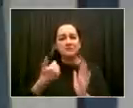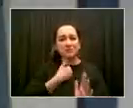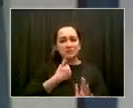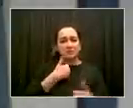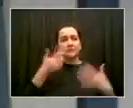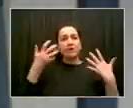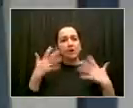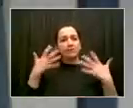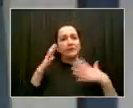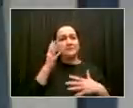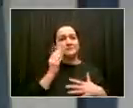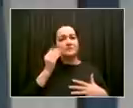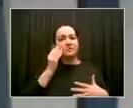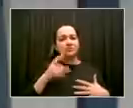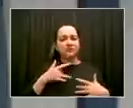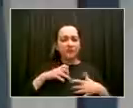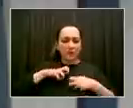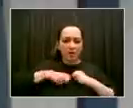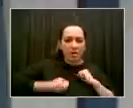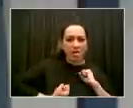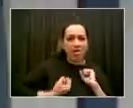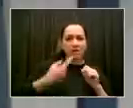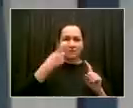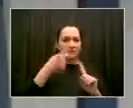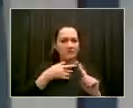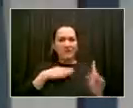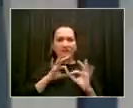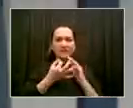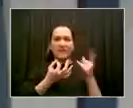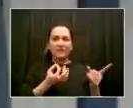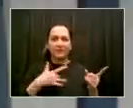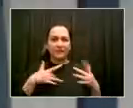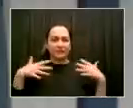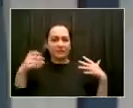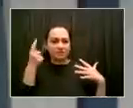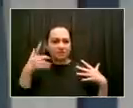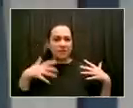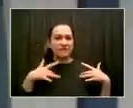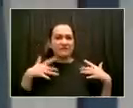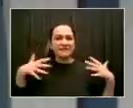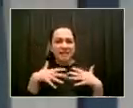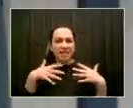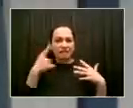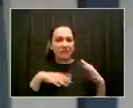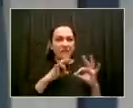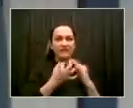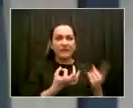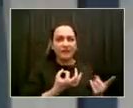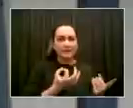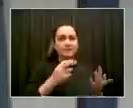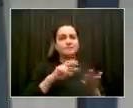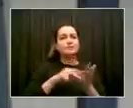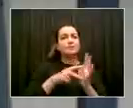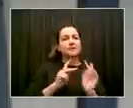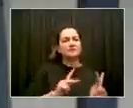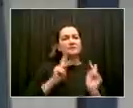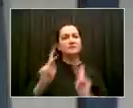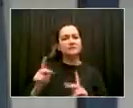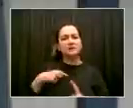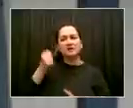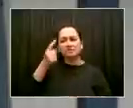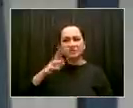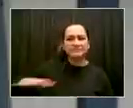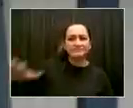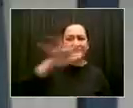taken a lot of input from community, both council members and state assembly, and also with members within the